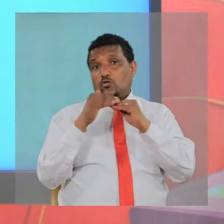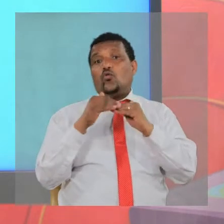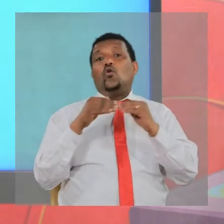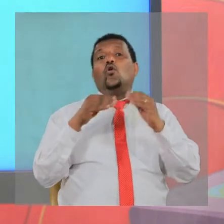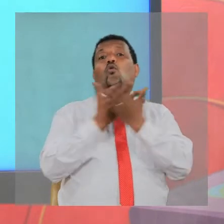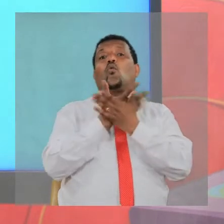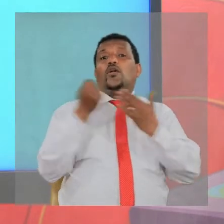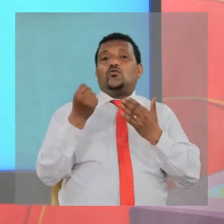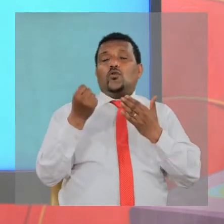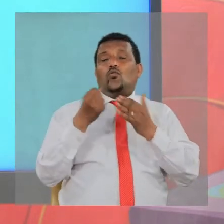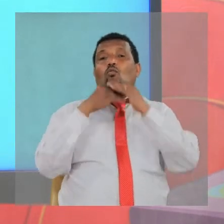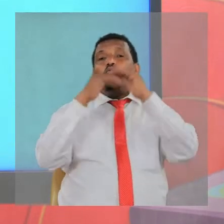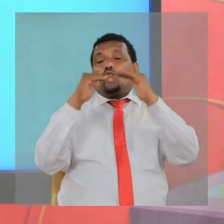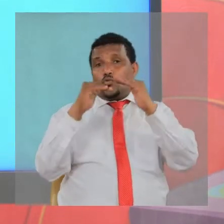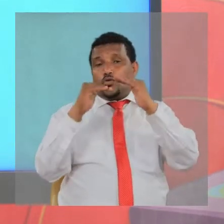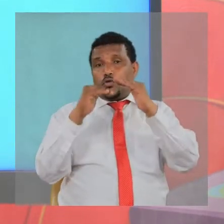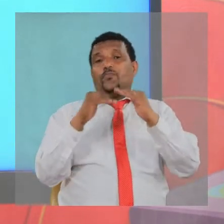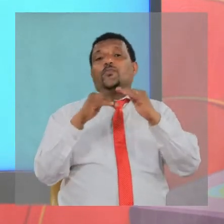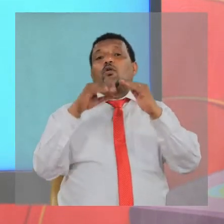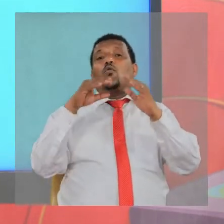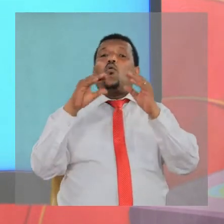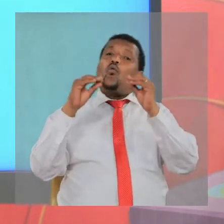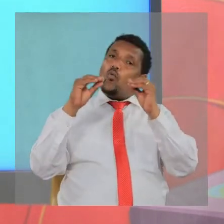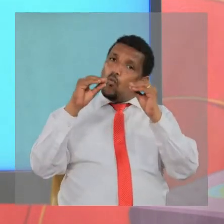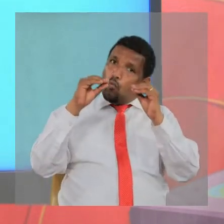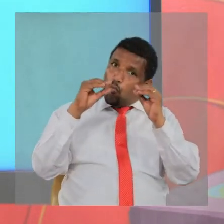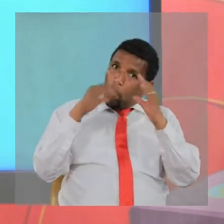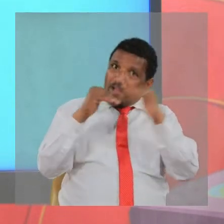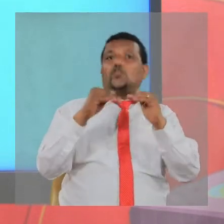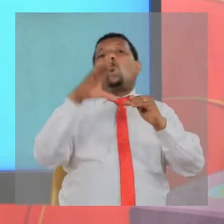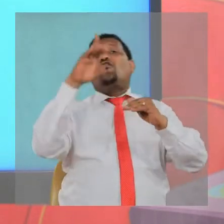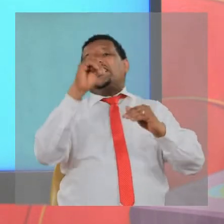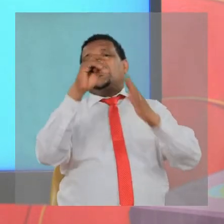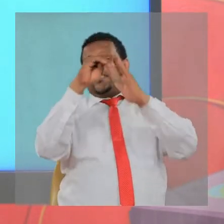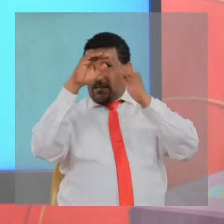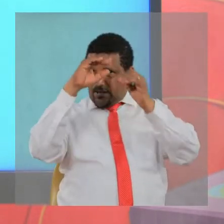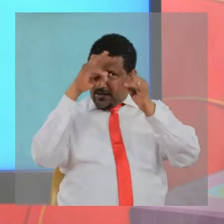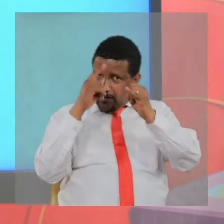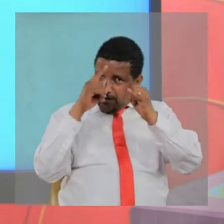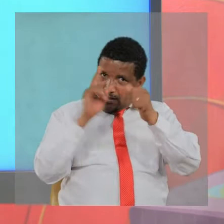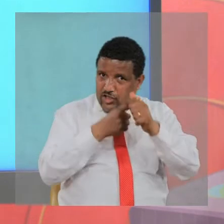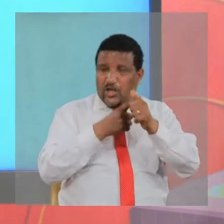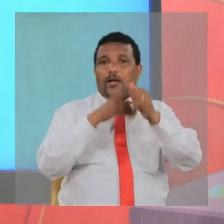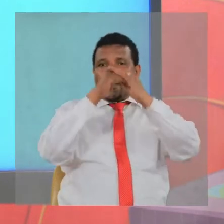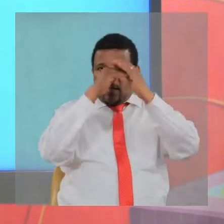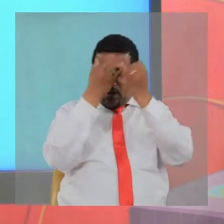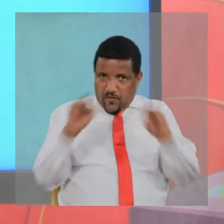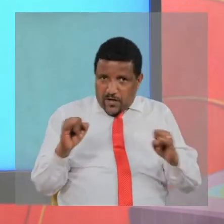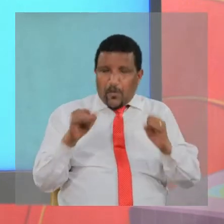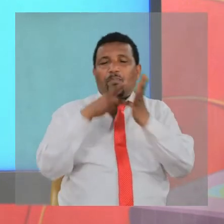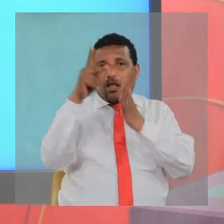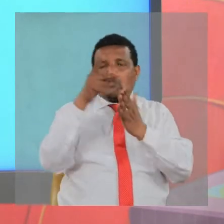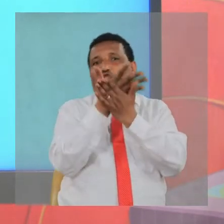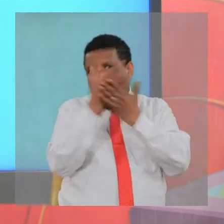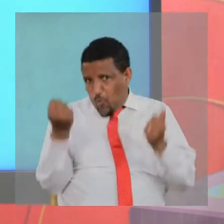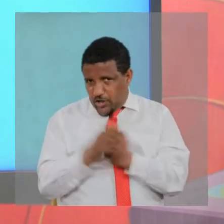minus quantity of X initial divided by price of